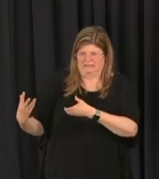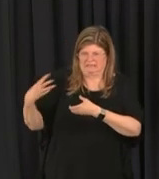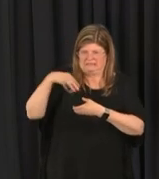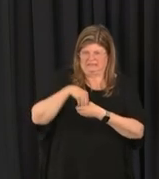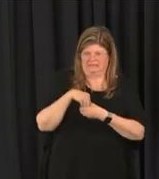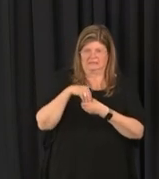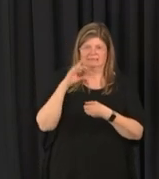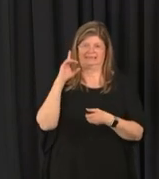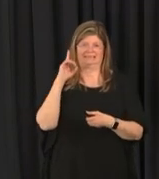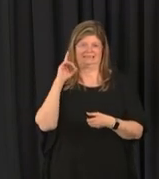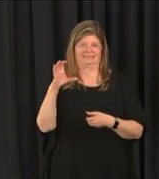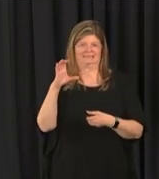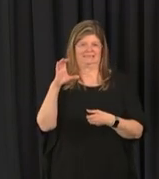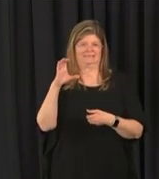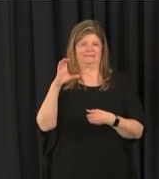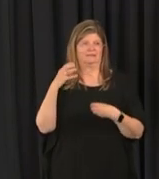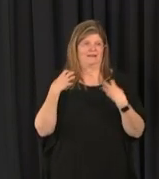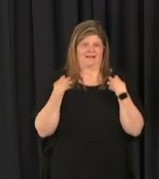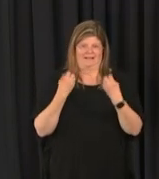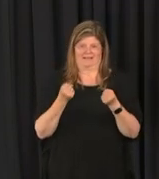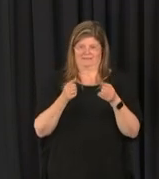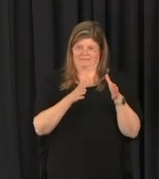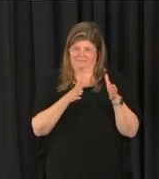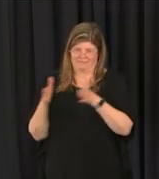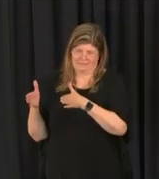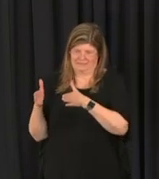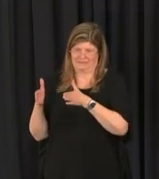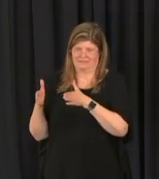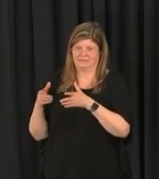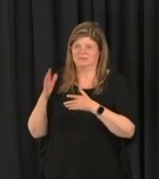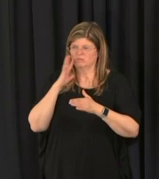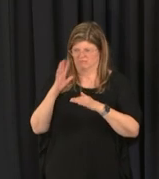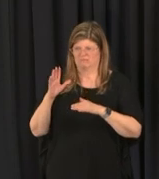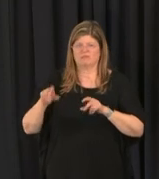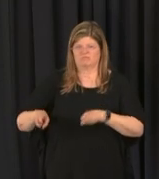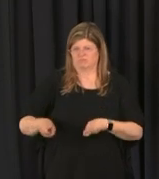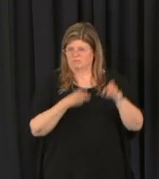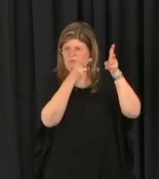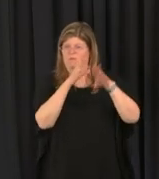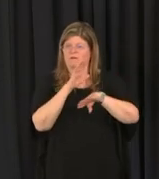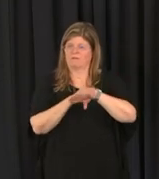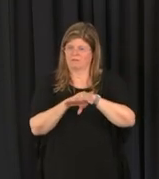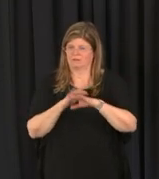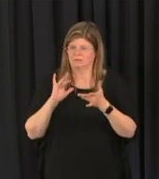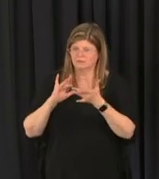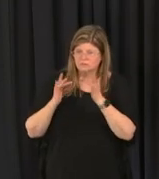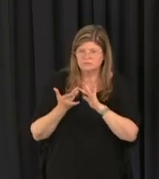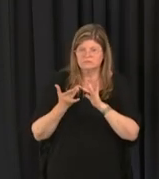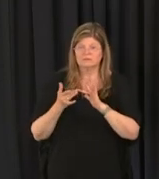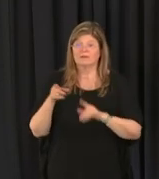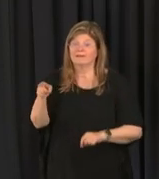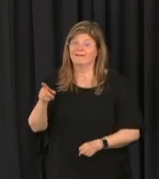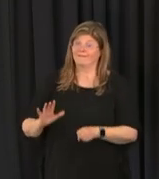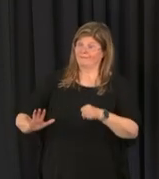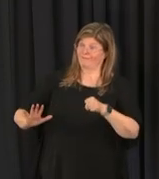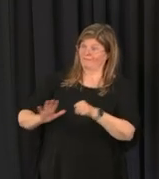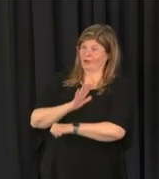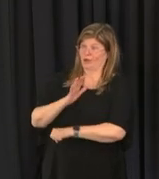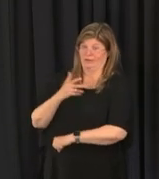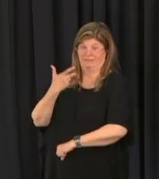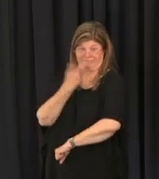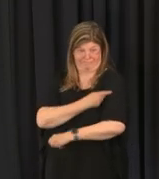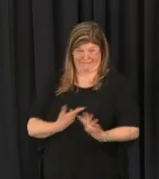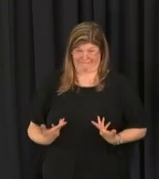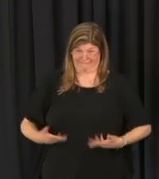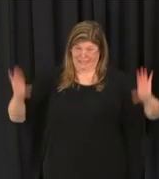for individuals, and we'll publish on our website in the next day or two. So fully vaccinated individuals can visit with